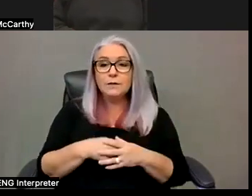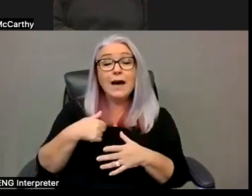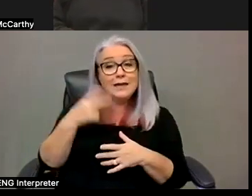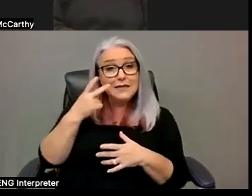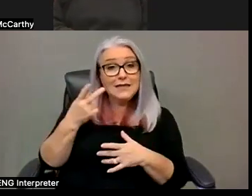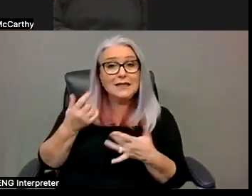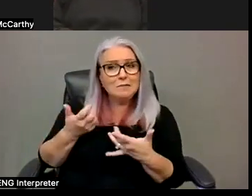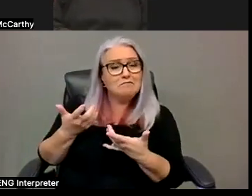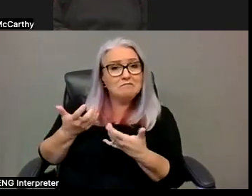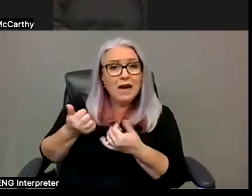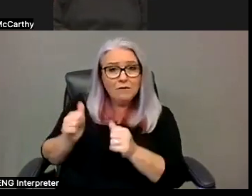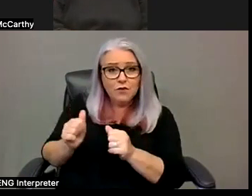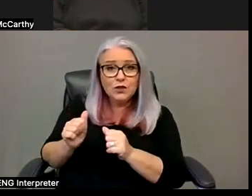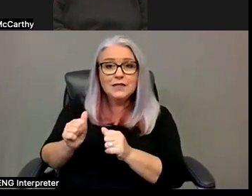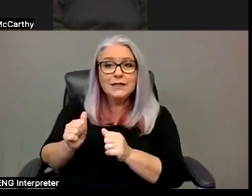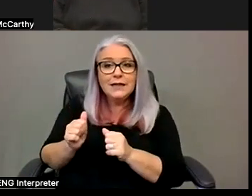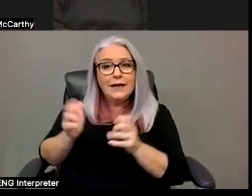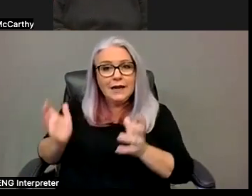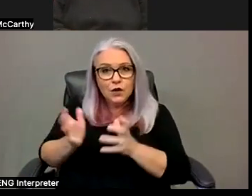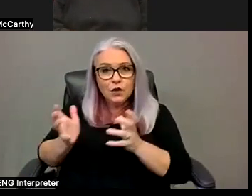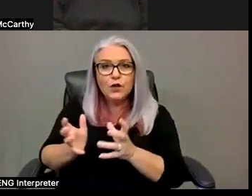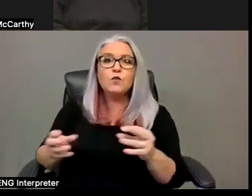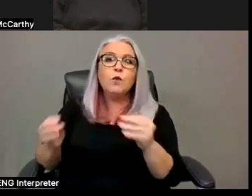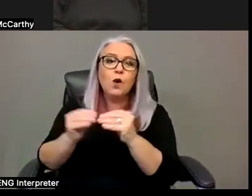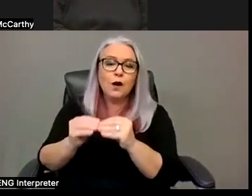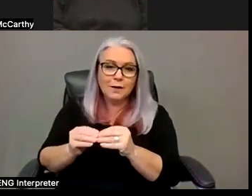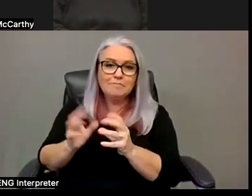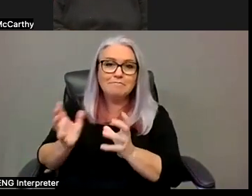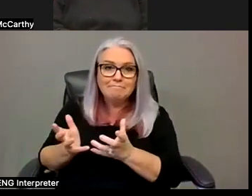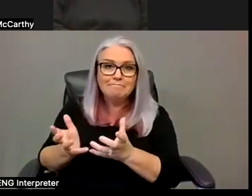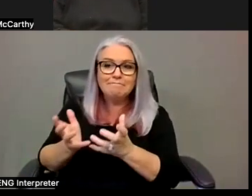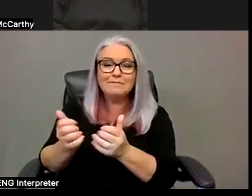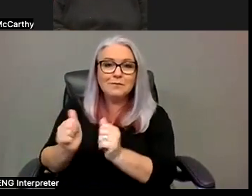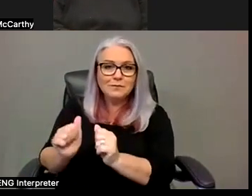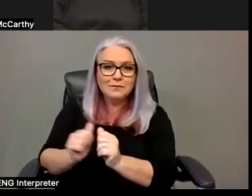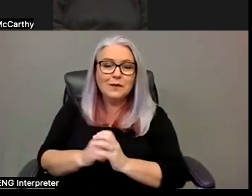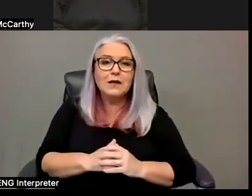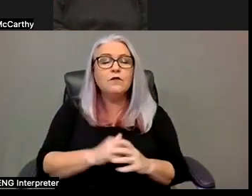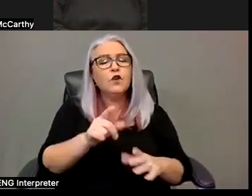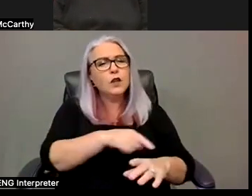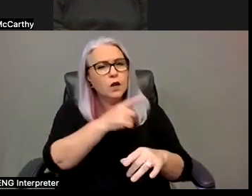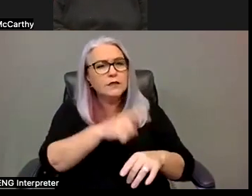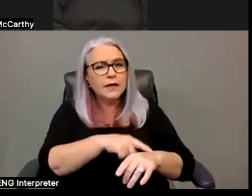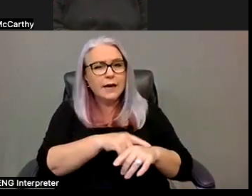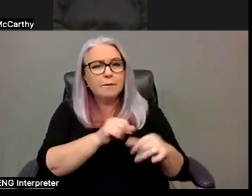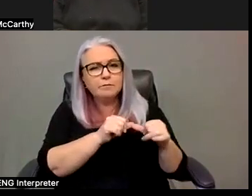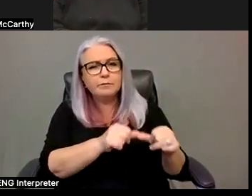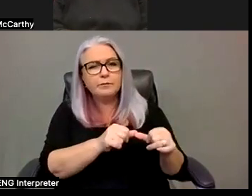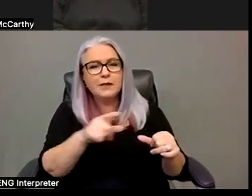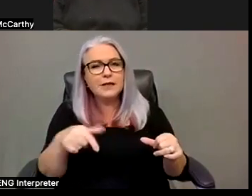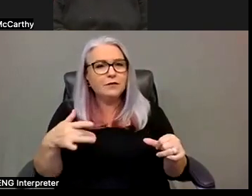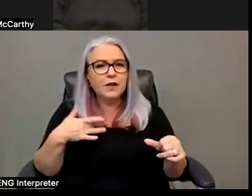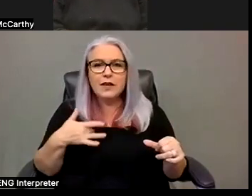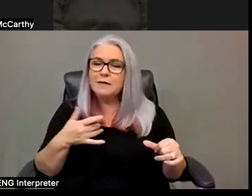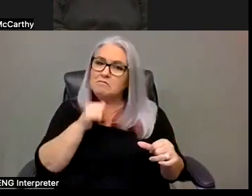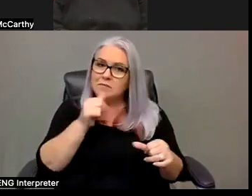and I encourage more of it, but for a very long while, it just wasn't